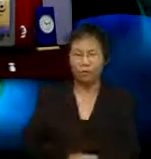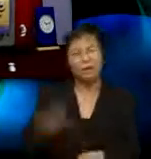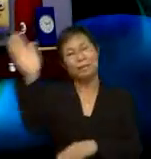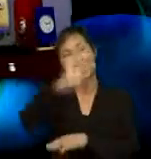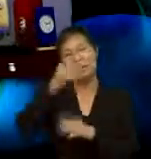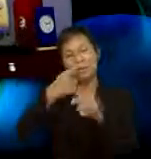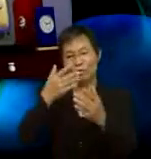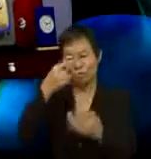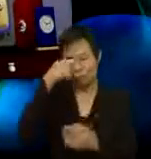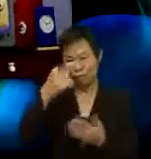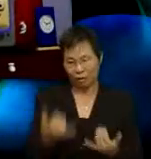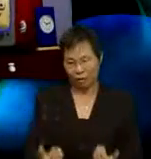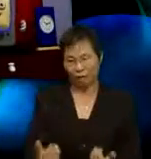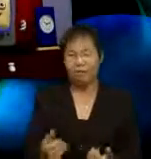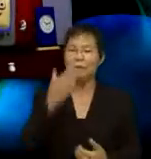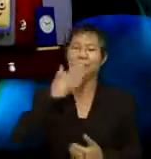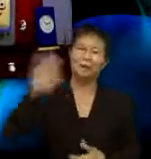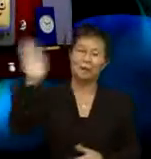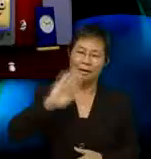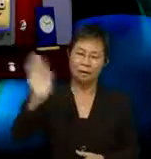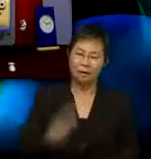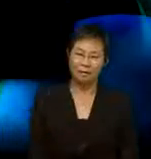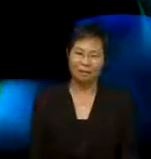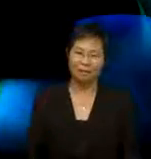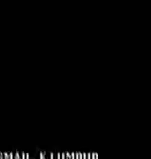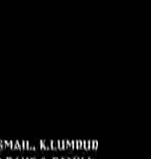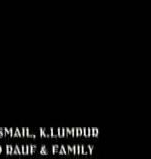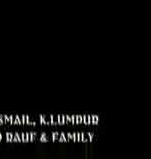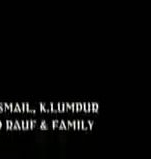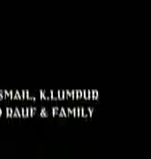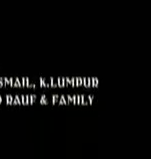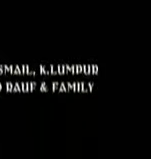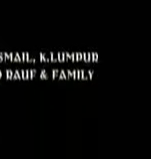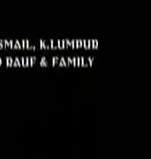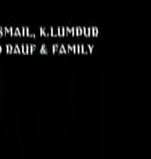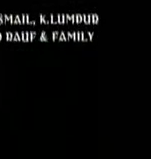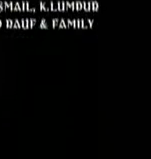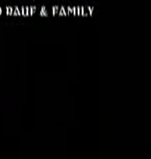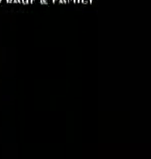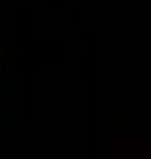Bye for now. Bye.